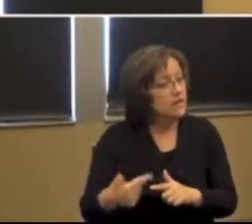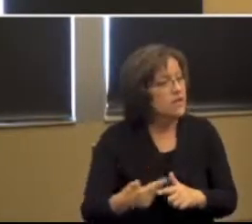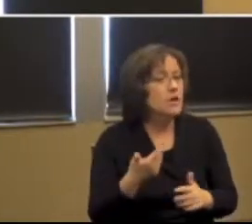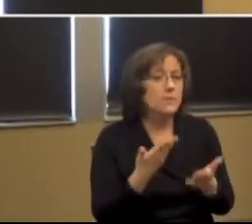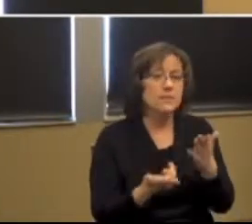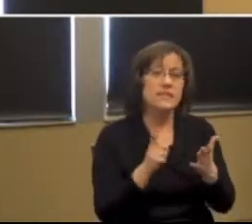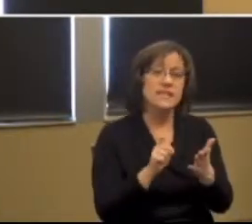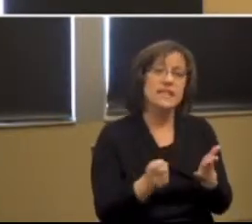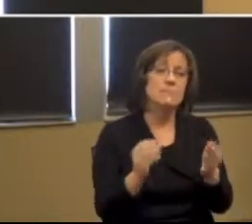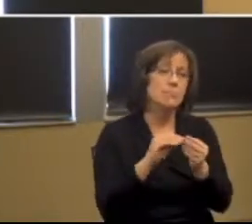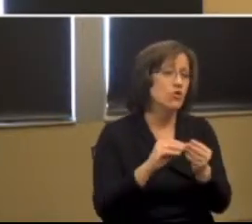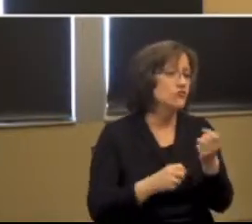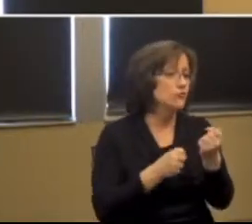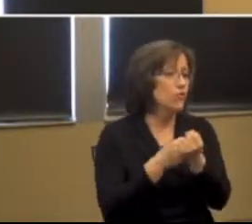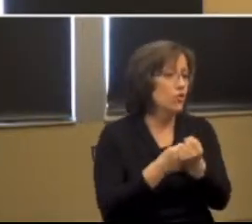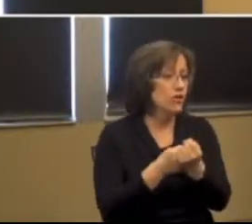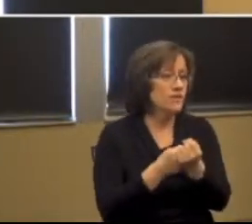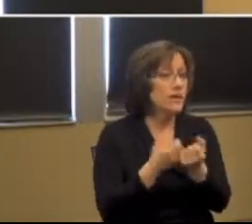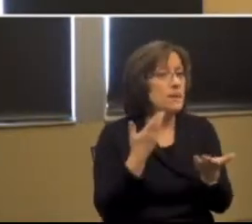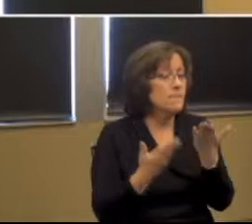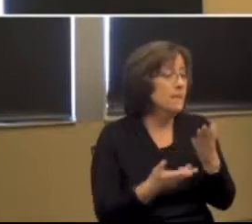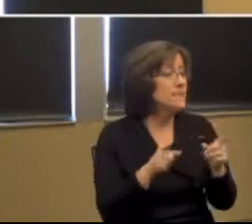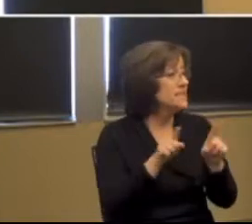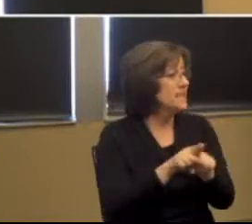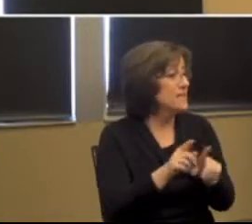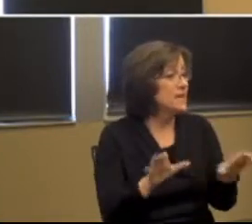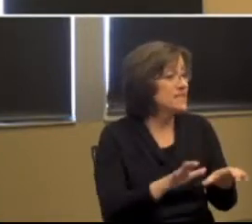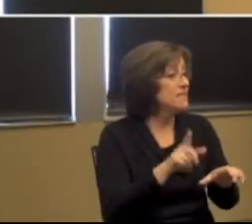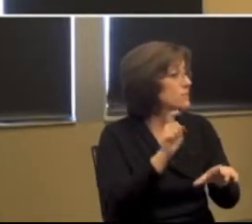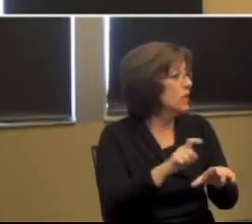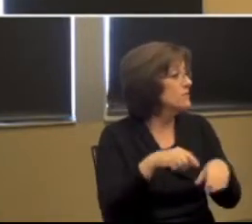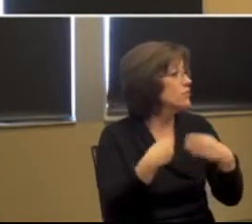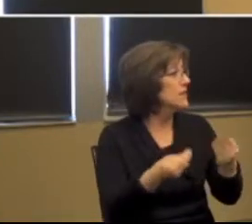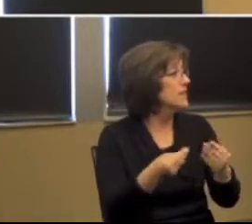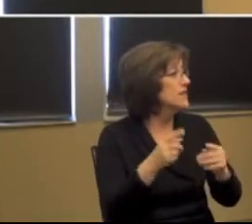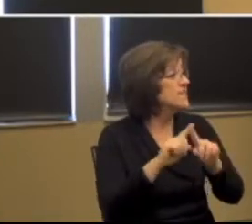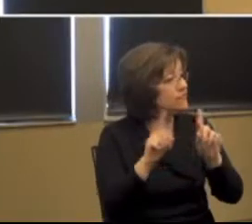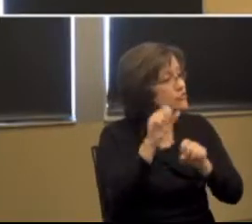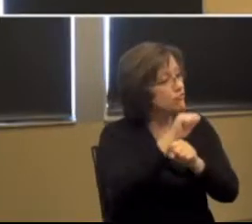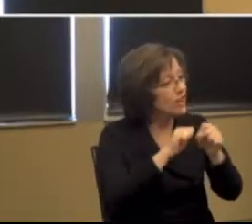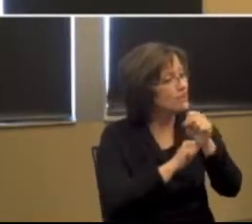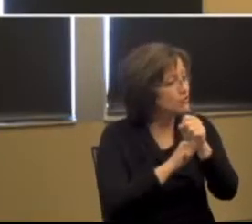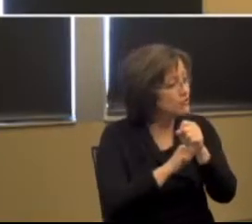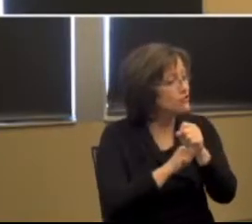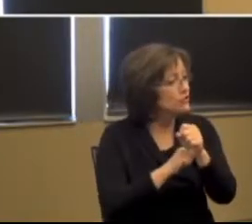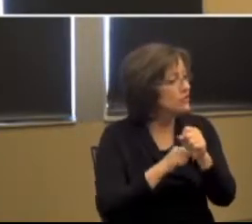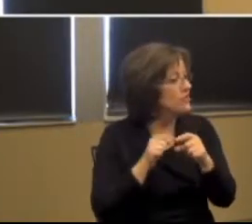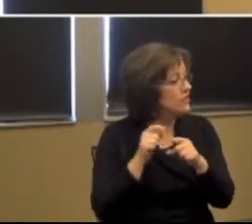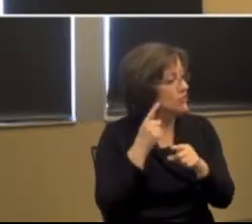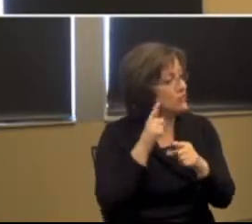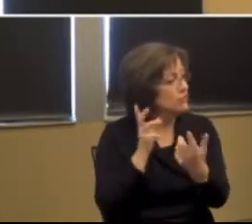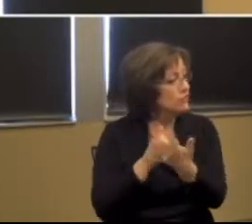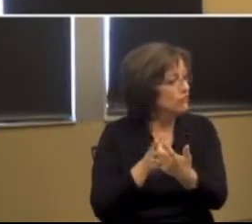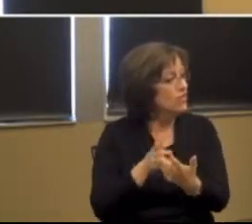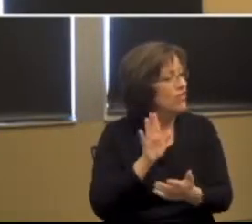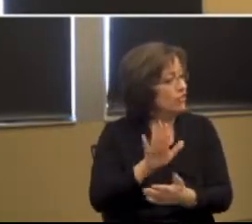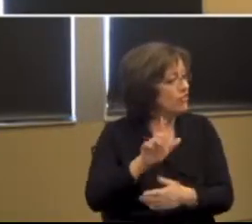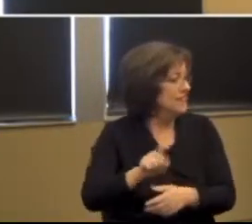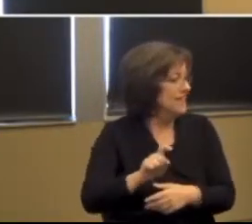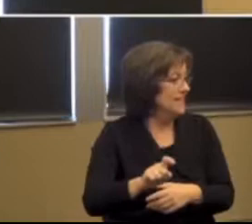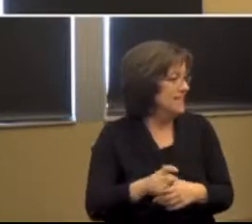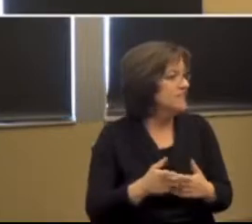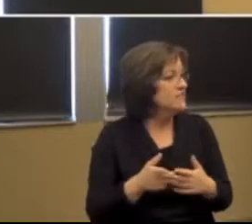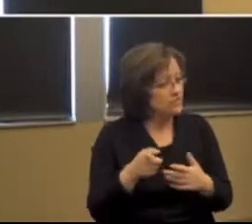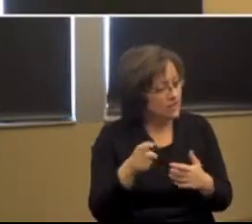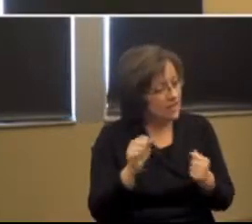need a little bit more support. So how can you restructure that same activity so that they have the support that they need, the structures that they